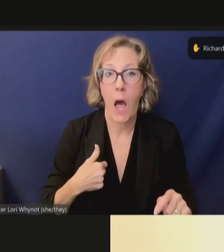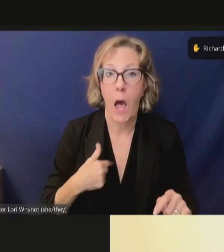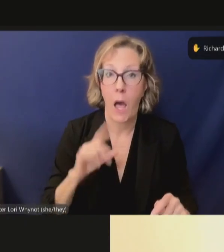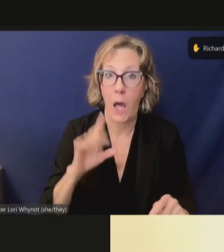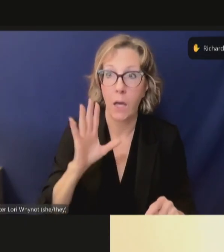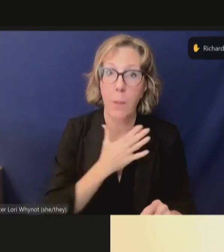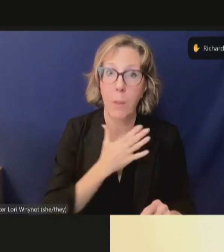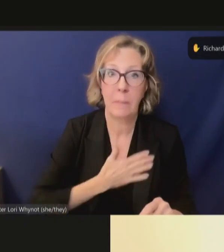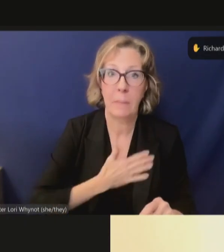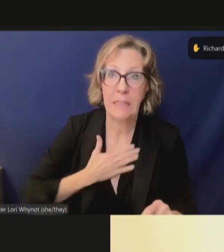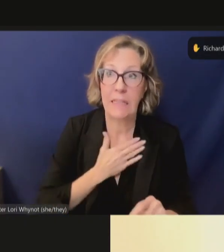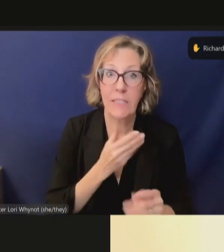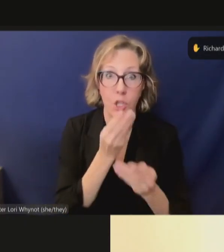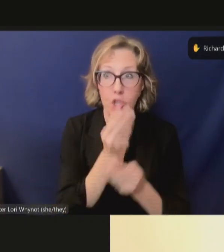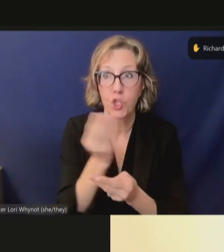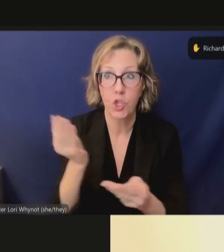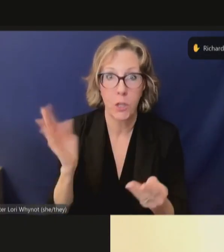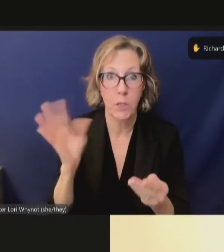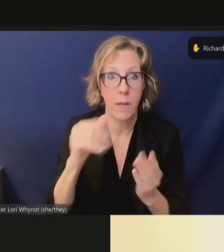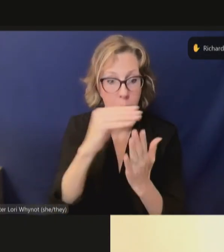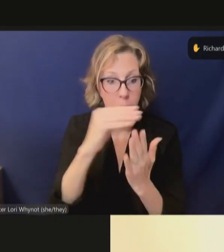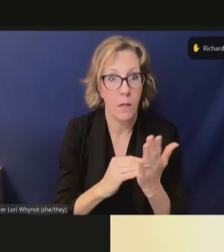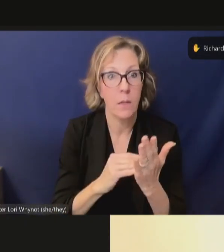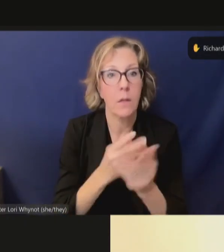it to the board.